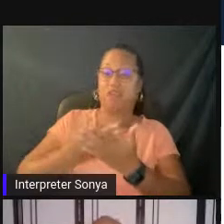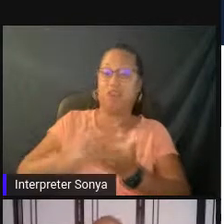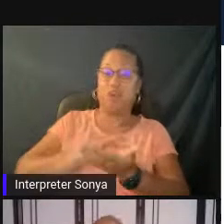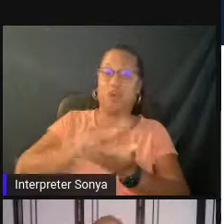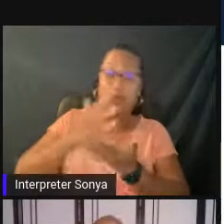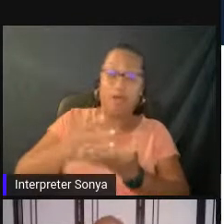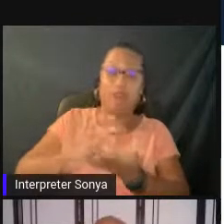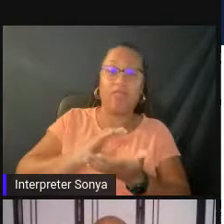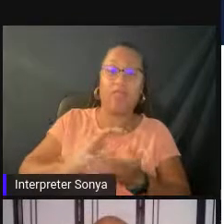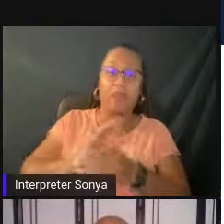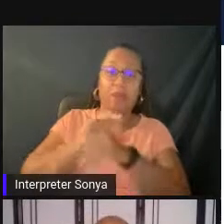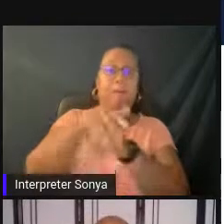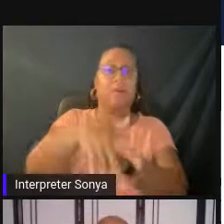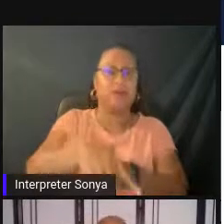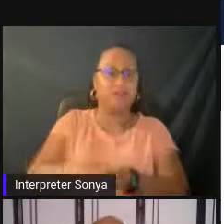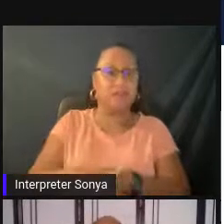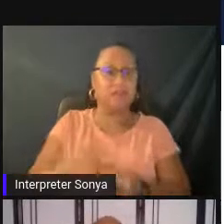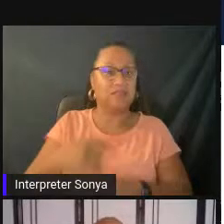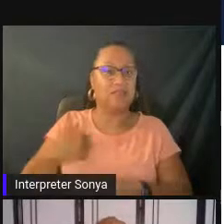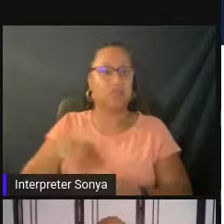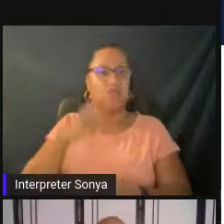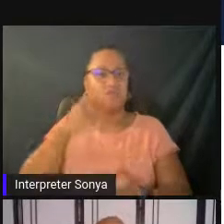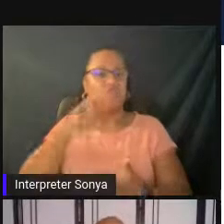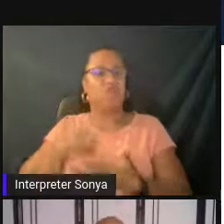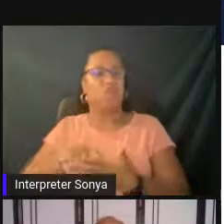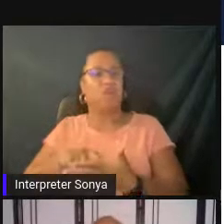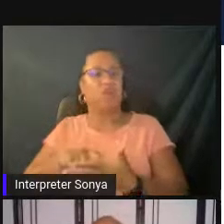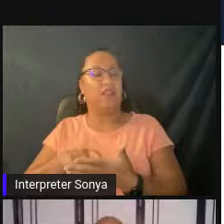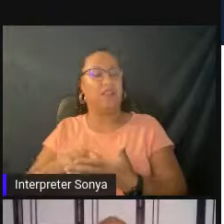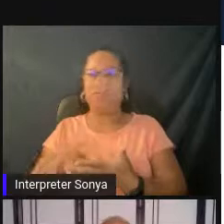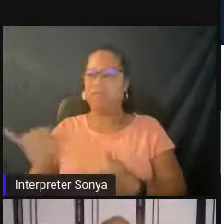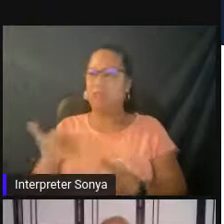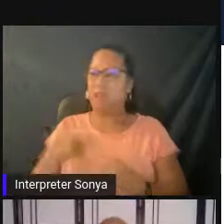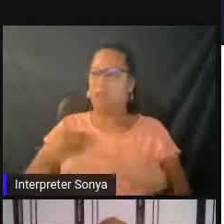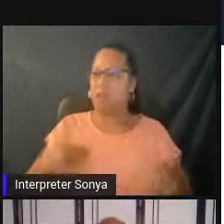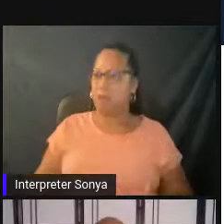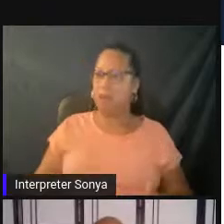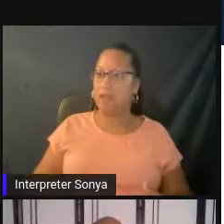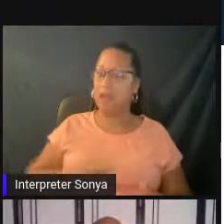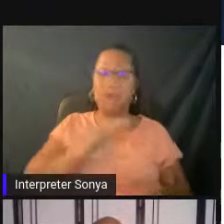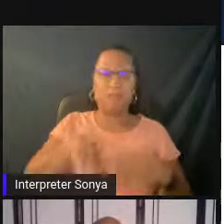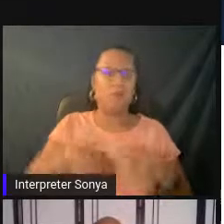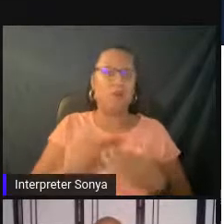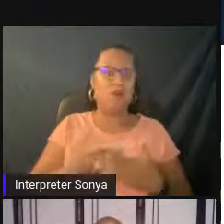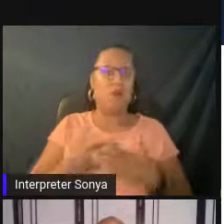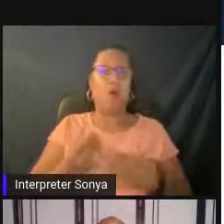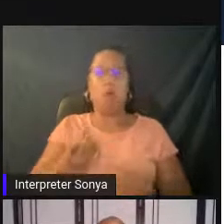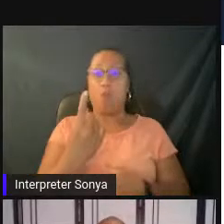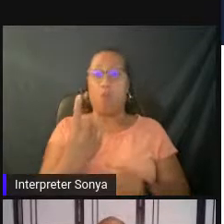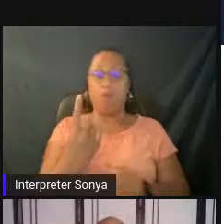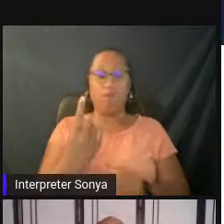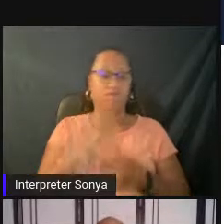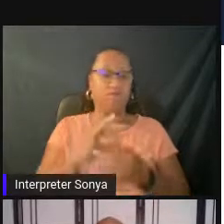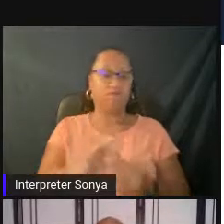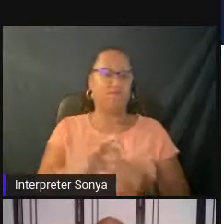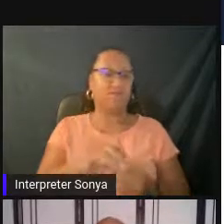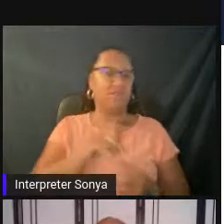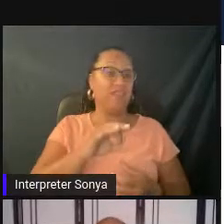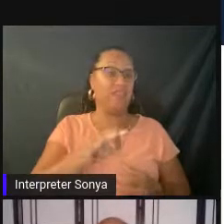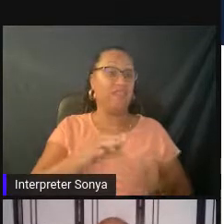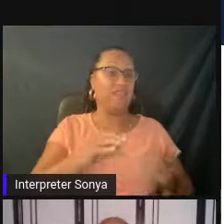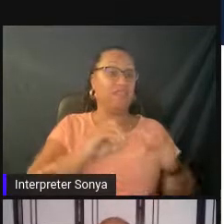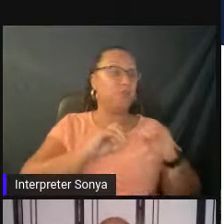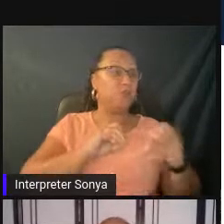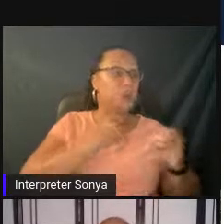abundance, recognizing, as we've said about the body, it's all one. There isn't money